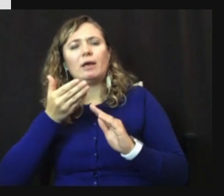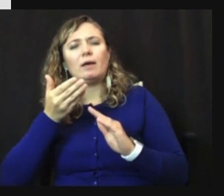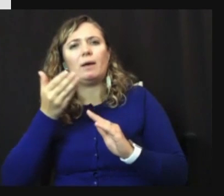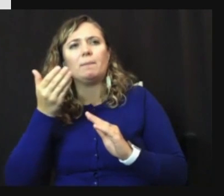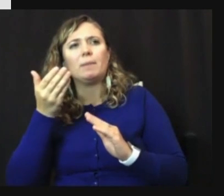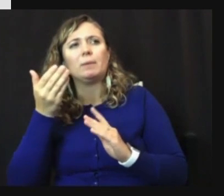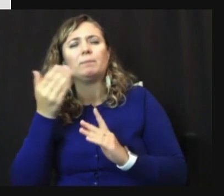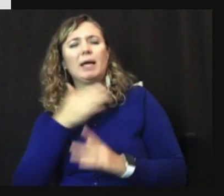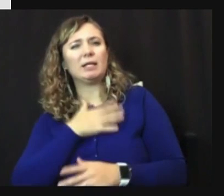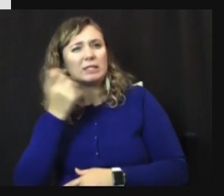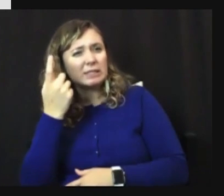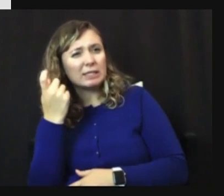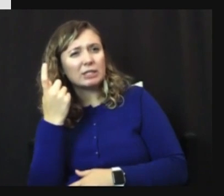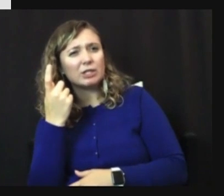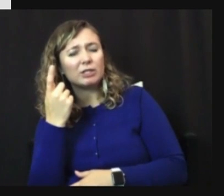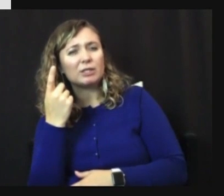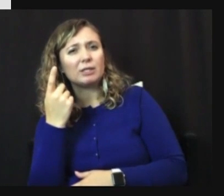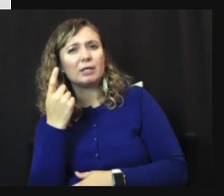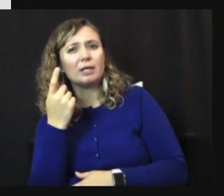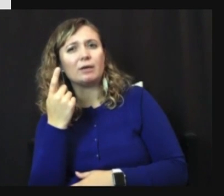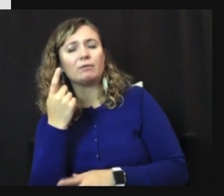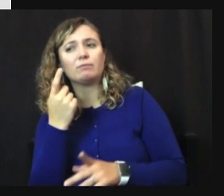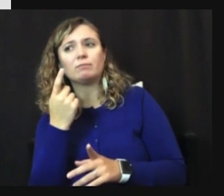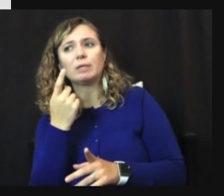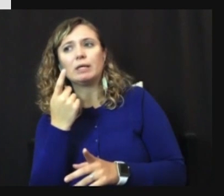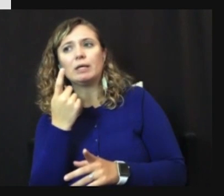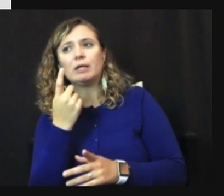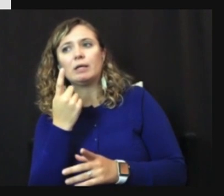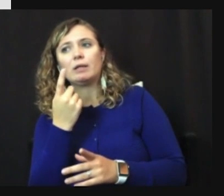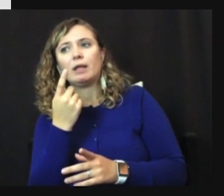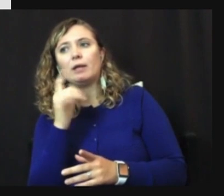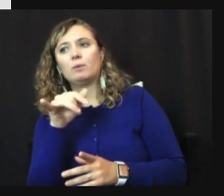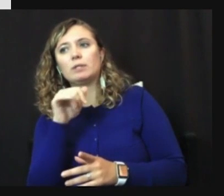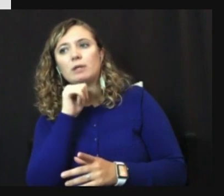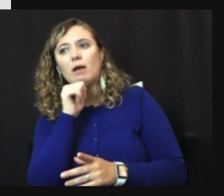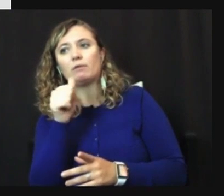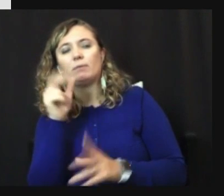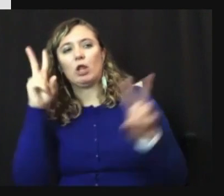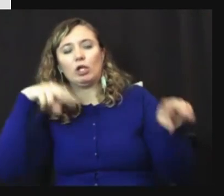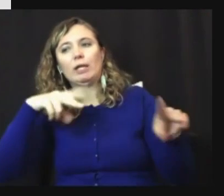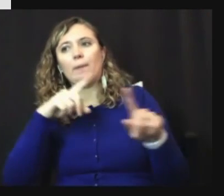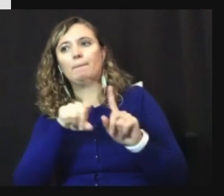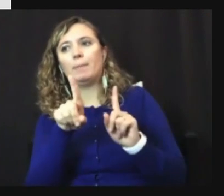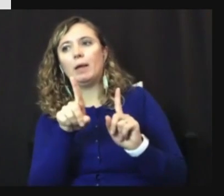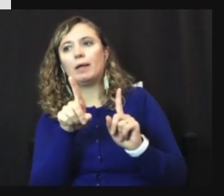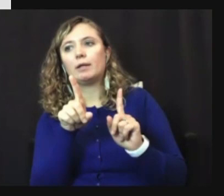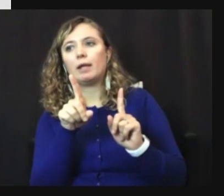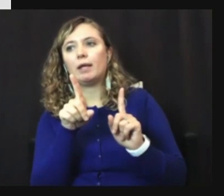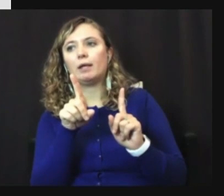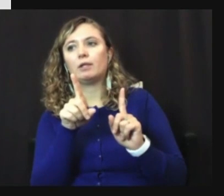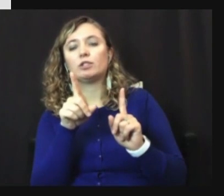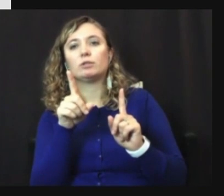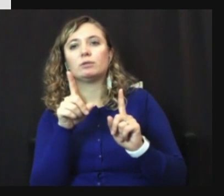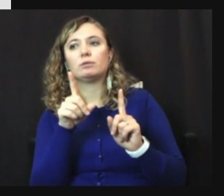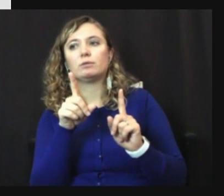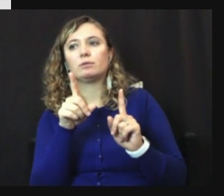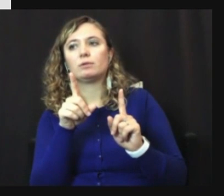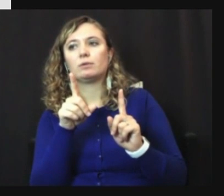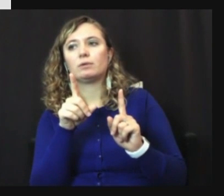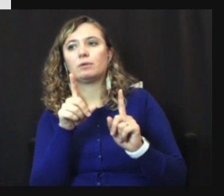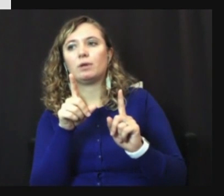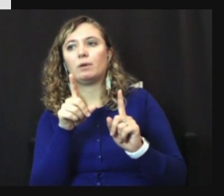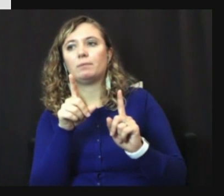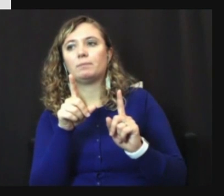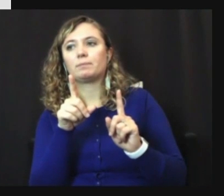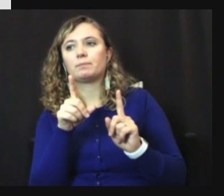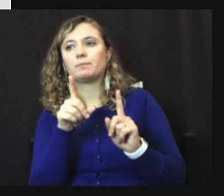Do you have resources to share that can help autistics improve this area? Thinking specifically about shifting, planning, and organization